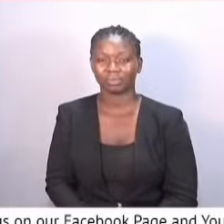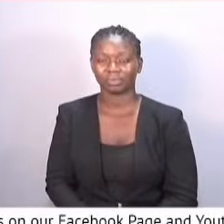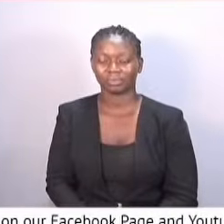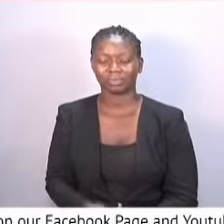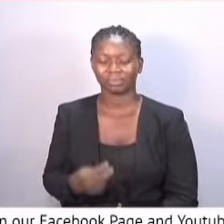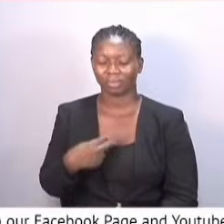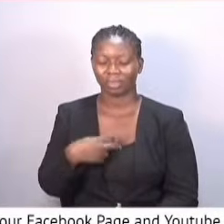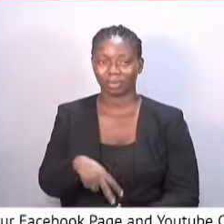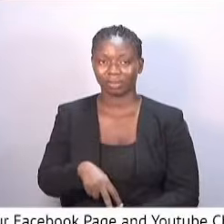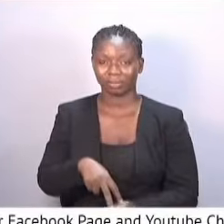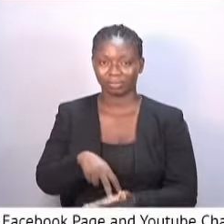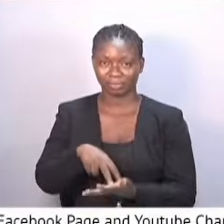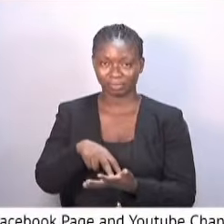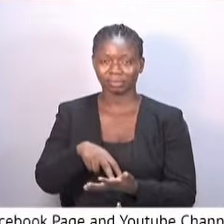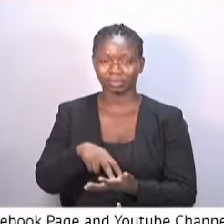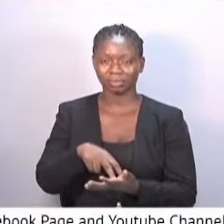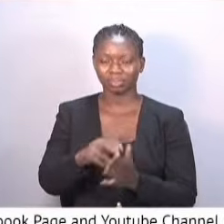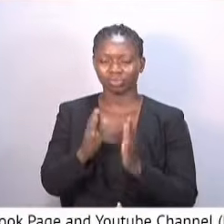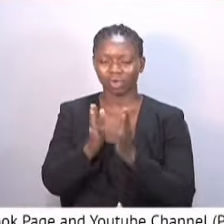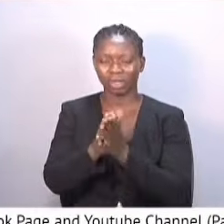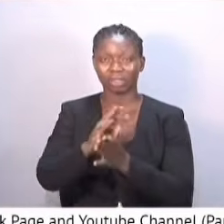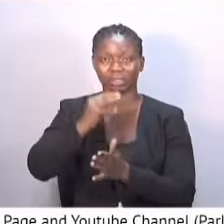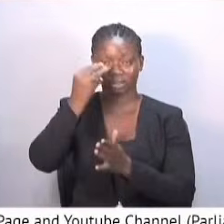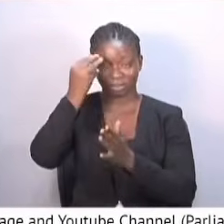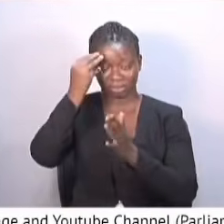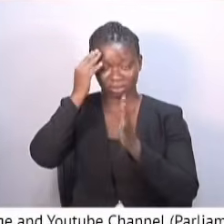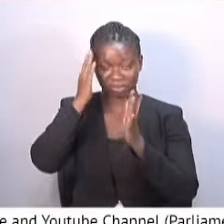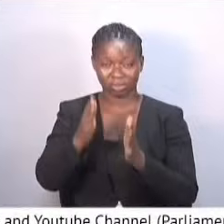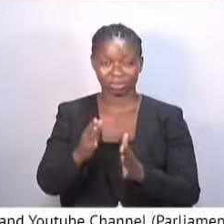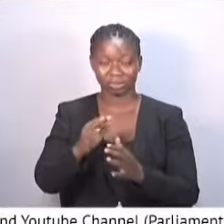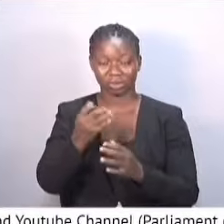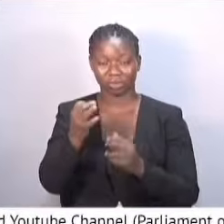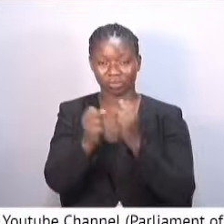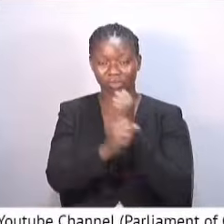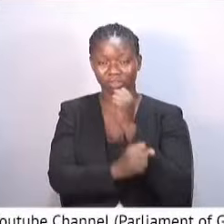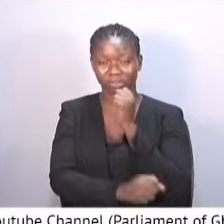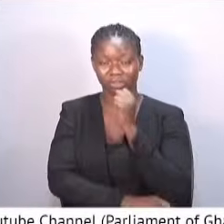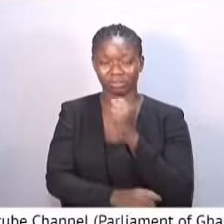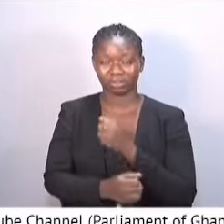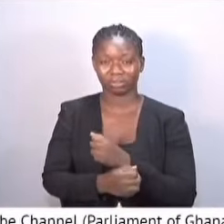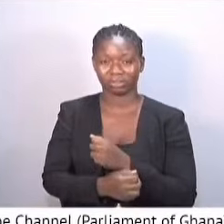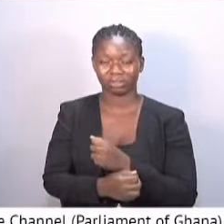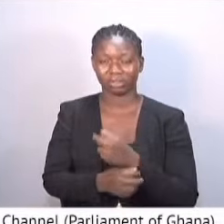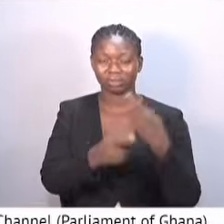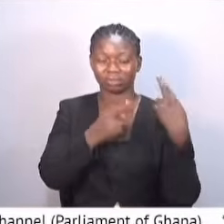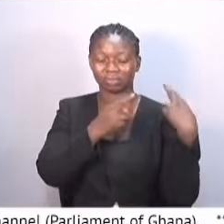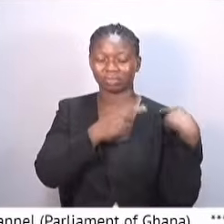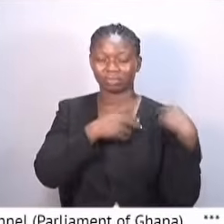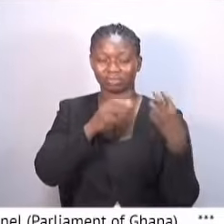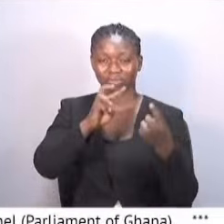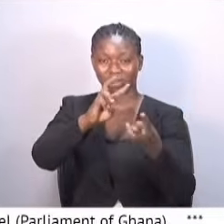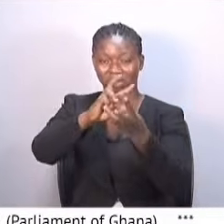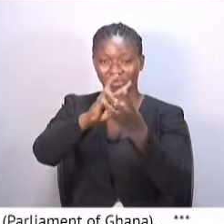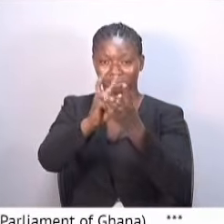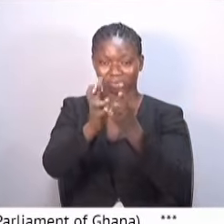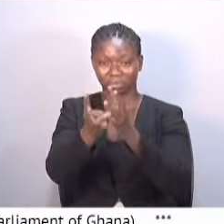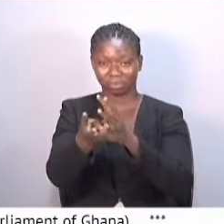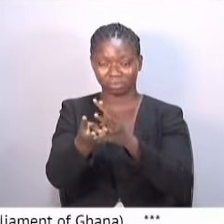Speaker, I rise to ask the Minister of State in charge of climate